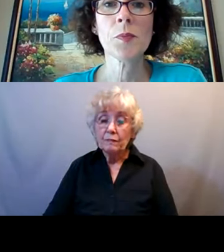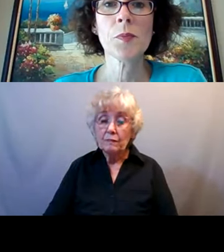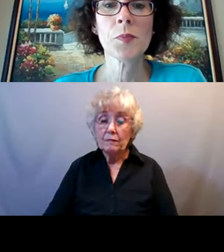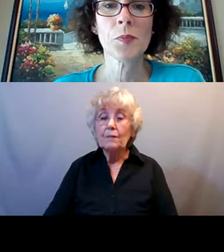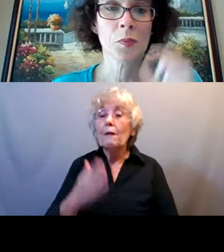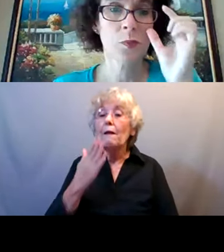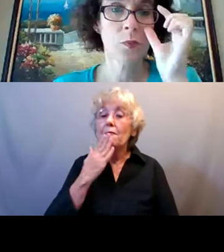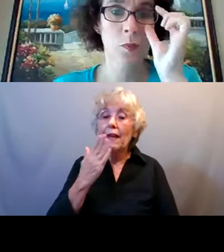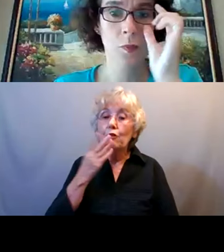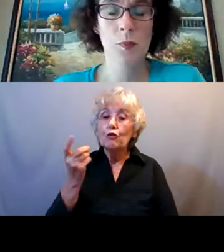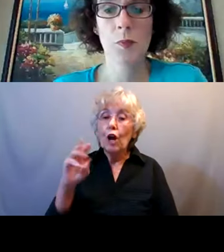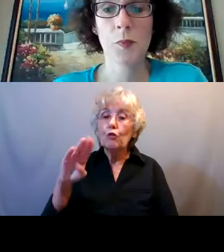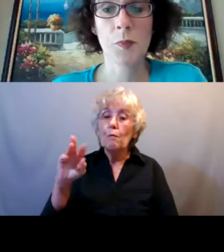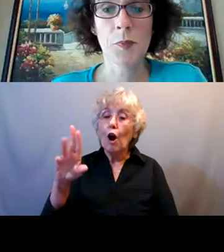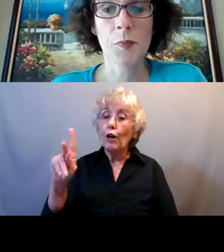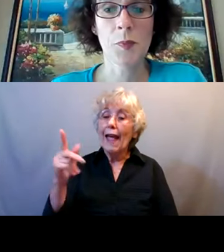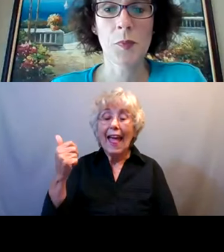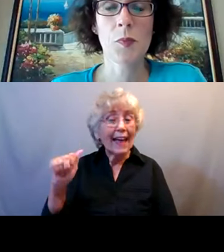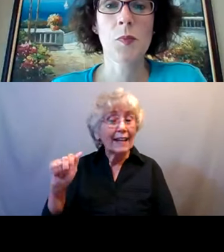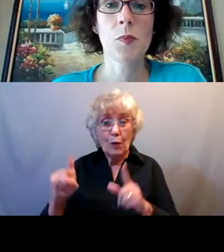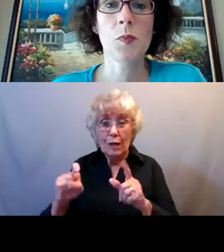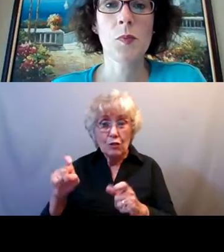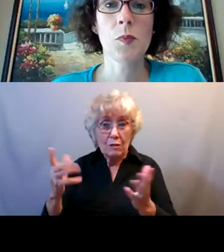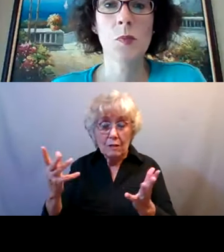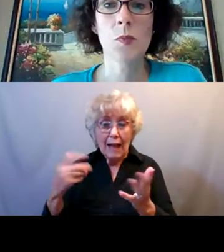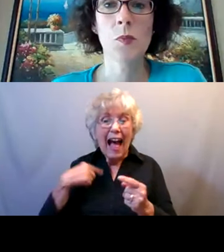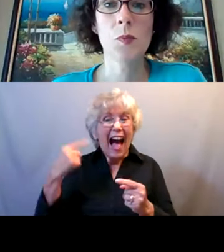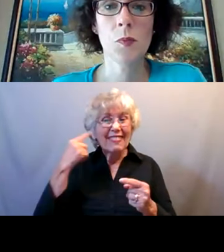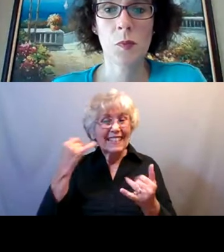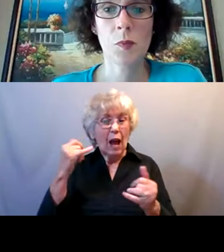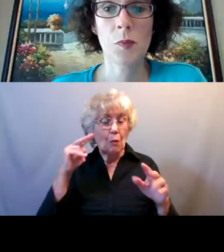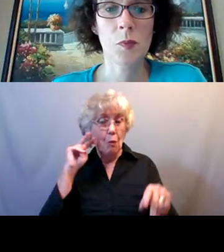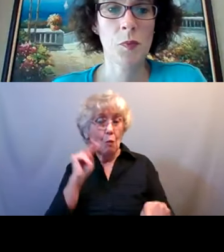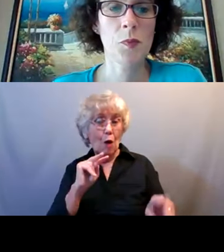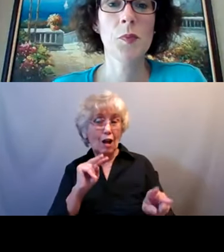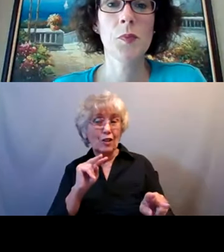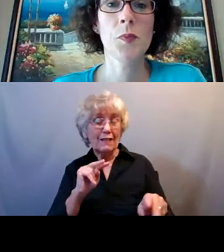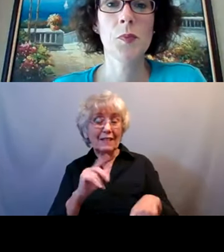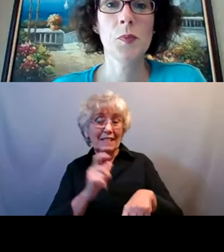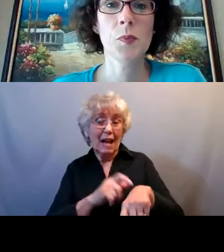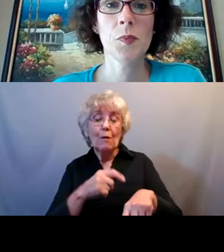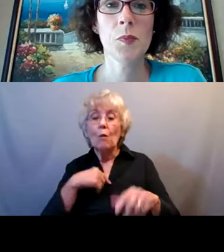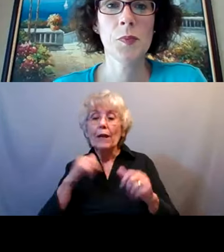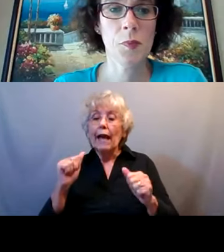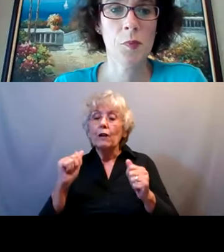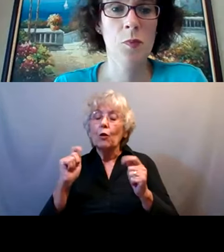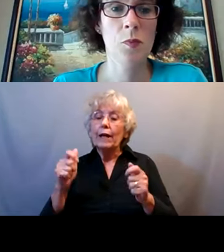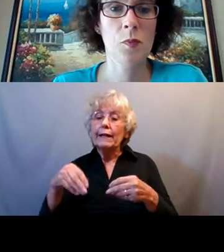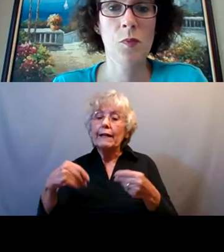Thank you, Dr. Mark. Any clarifying questions? I think watching the time, I can have my CDA team give a very quick update